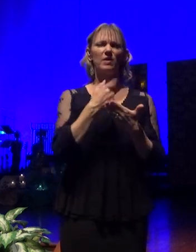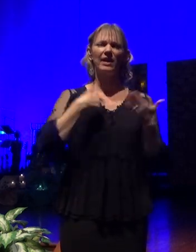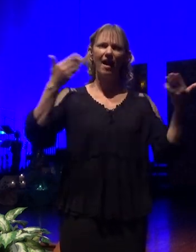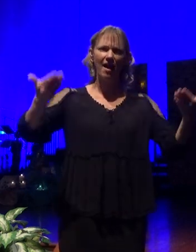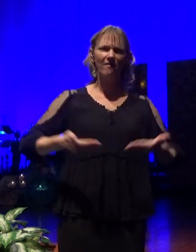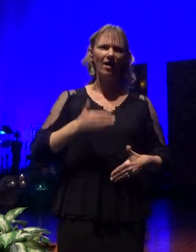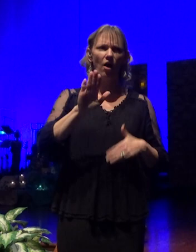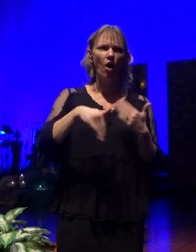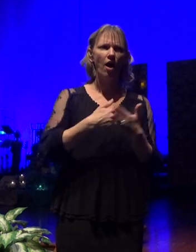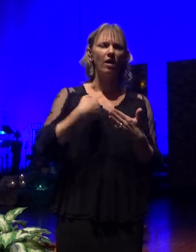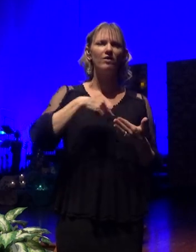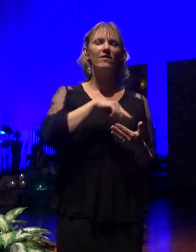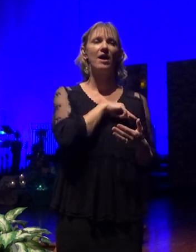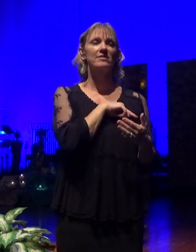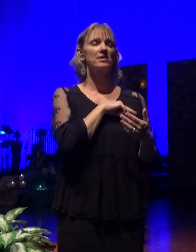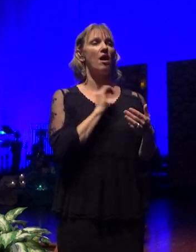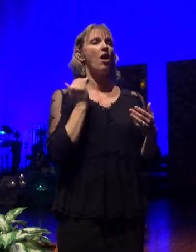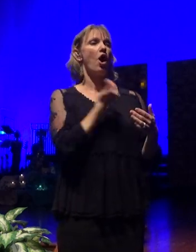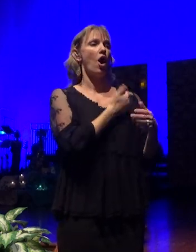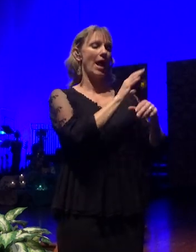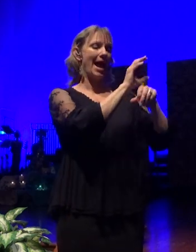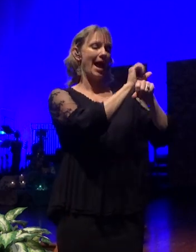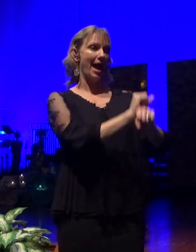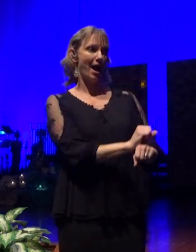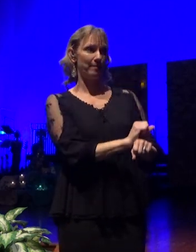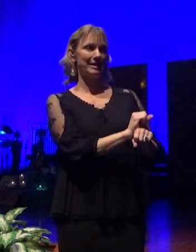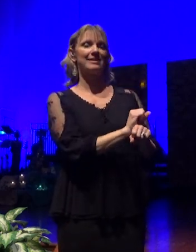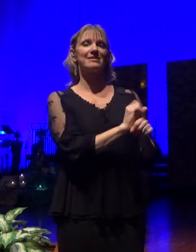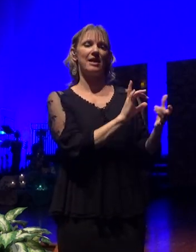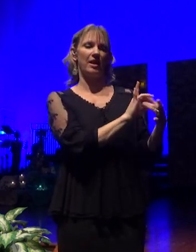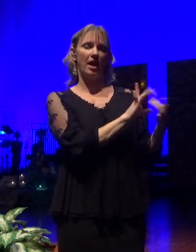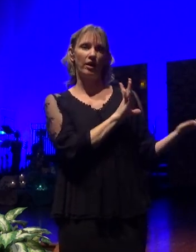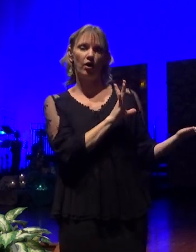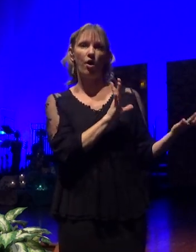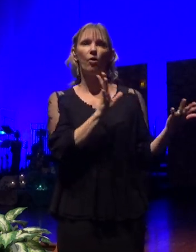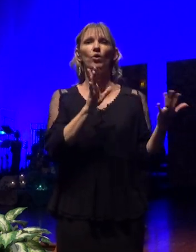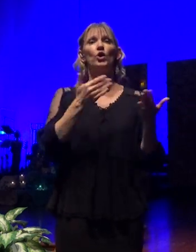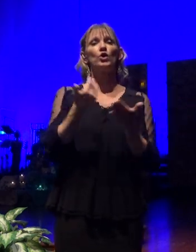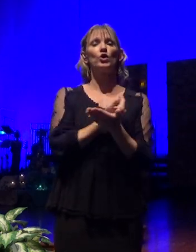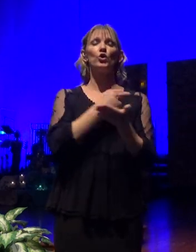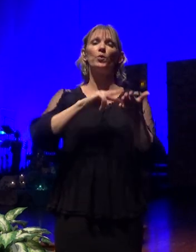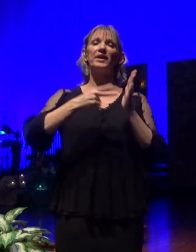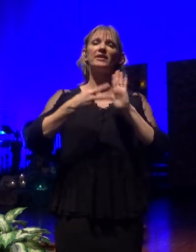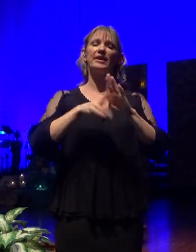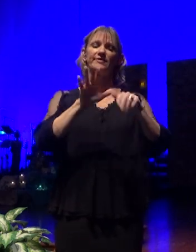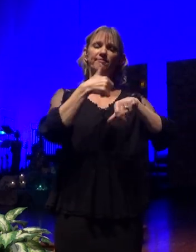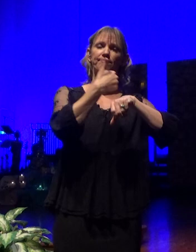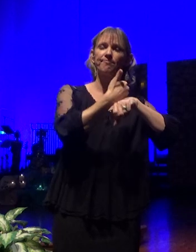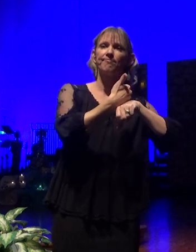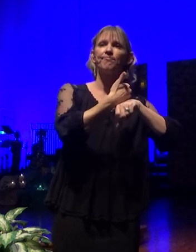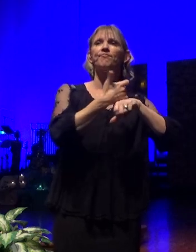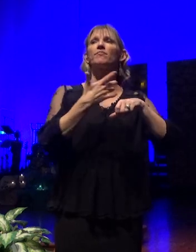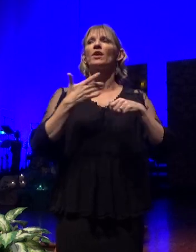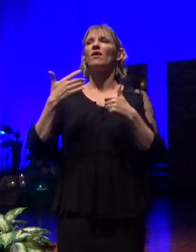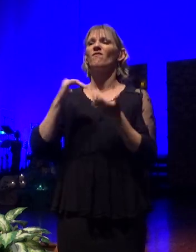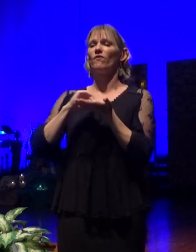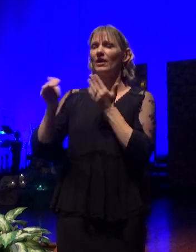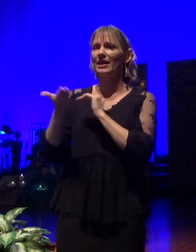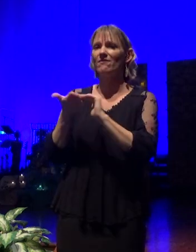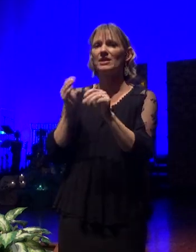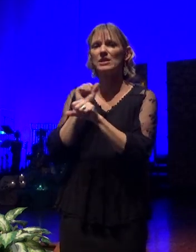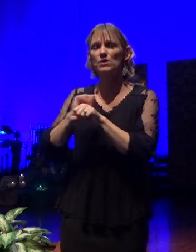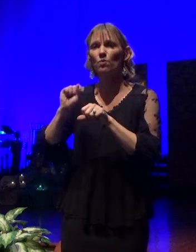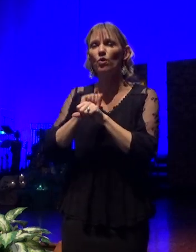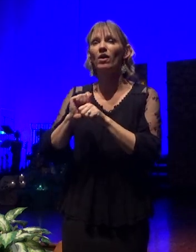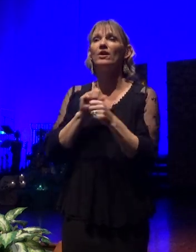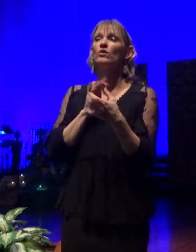to let go of our habits, to set new intentions, to do our forgiveness work, to let go